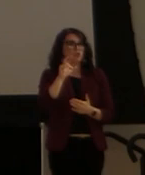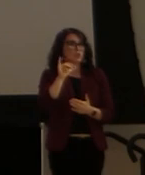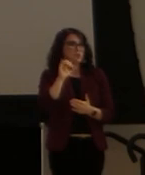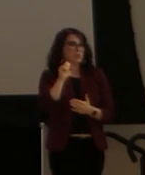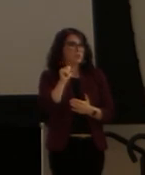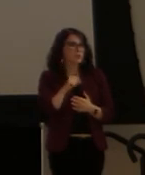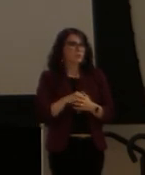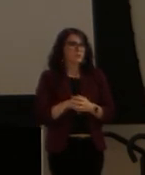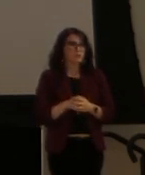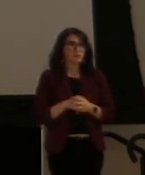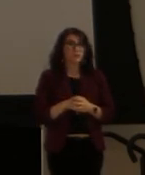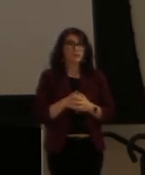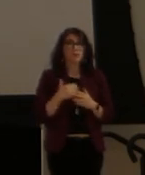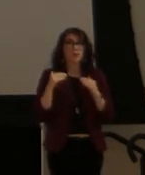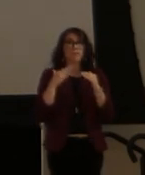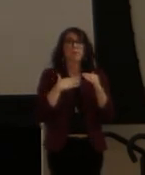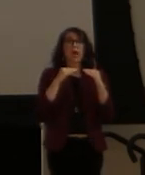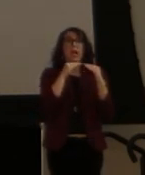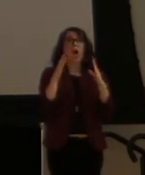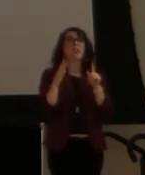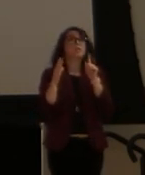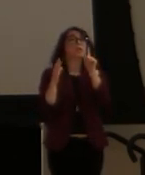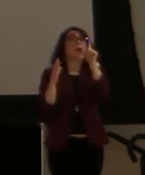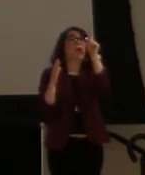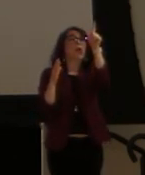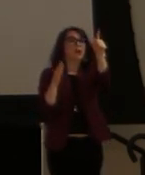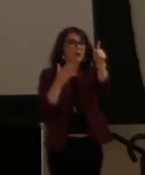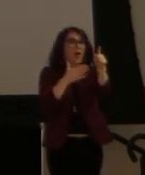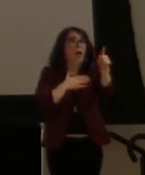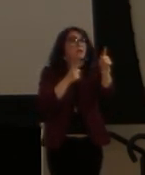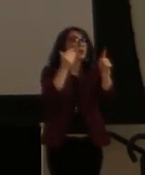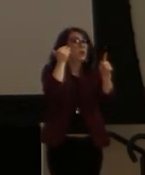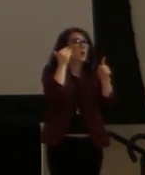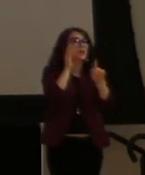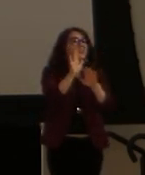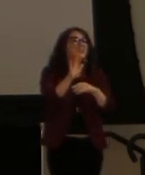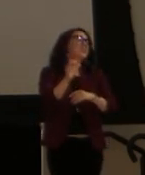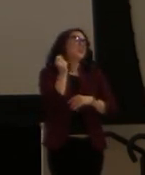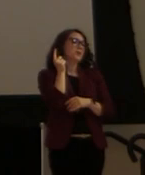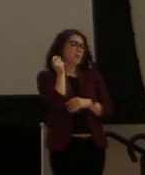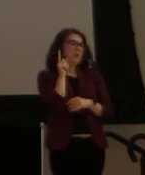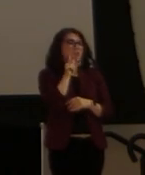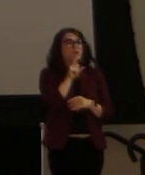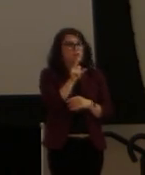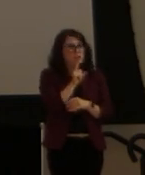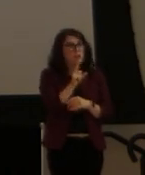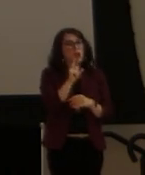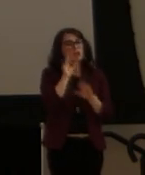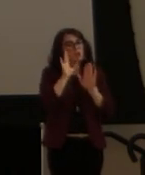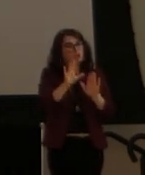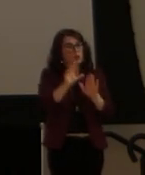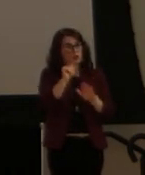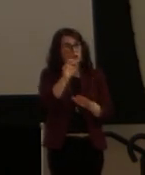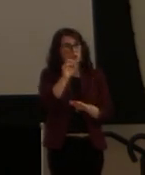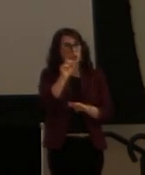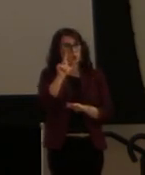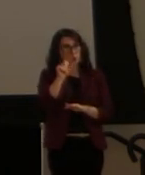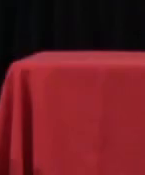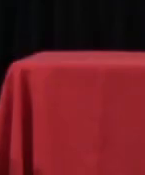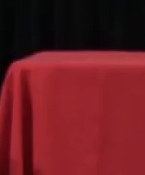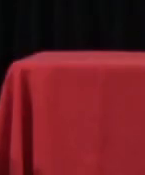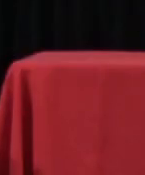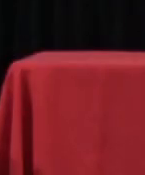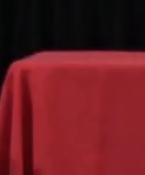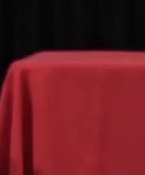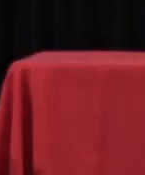My colleague is back. I'm glad he is. Well, these are really great tools to use, especially if